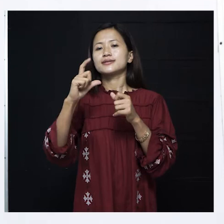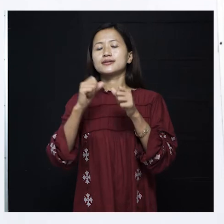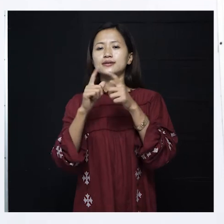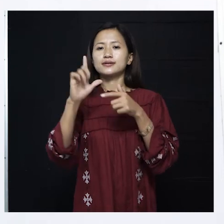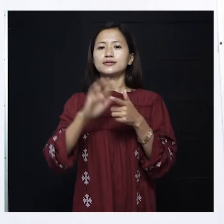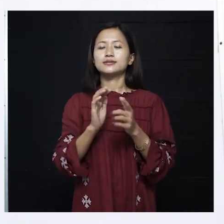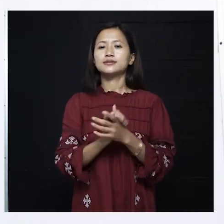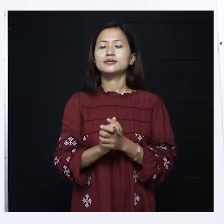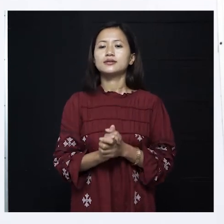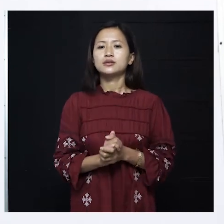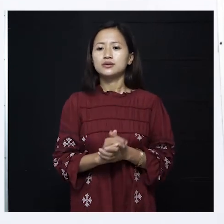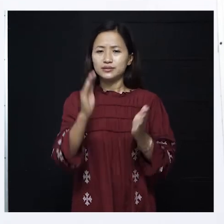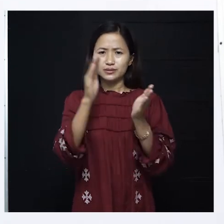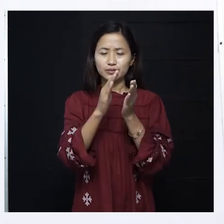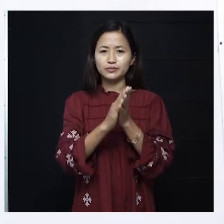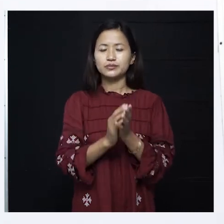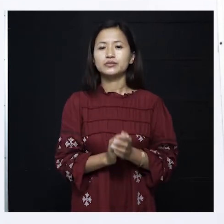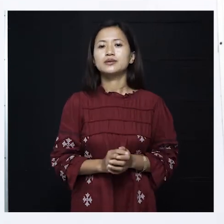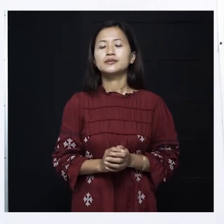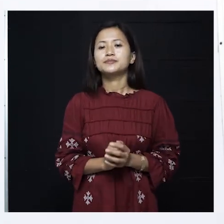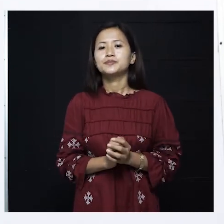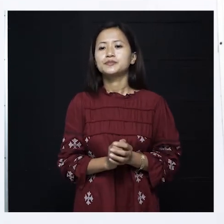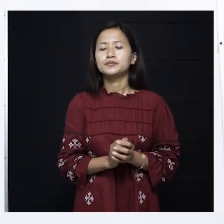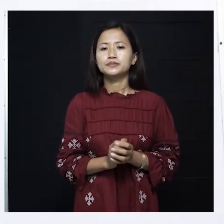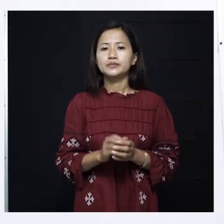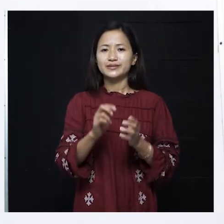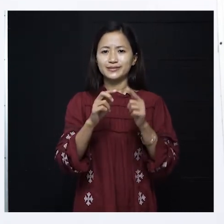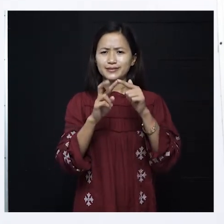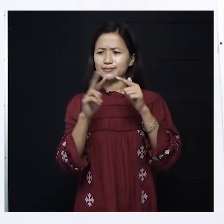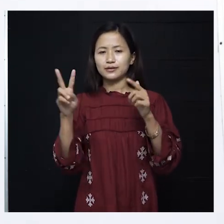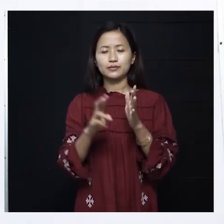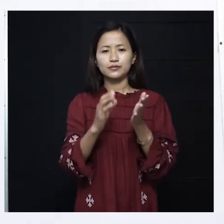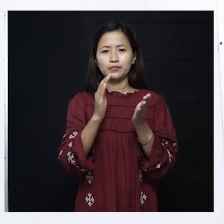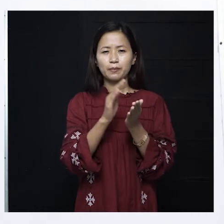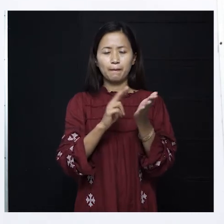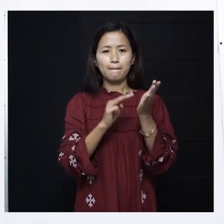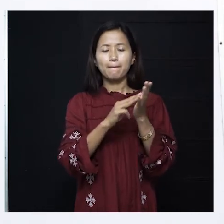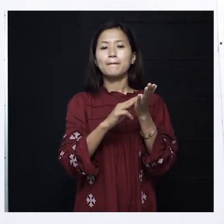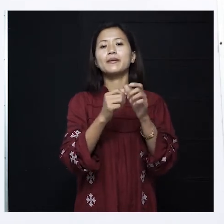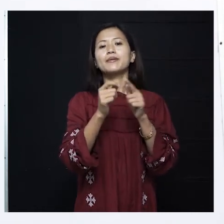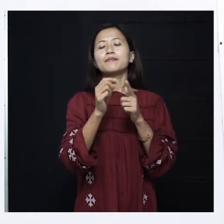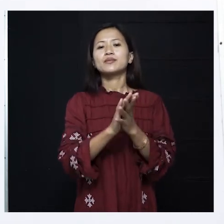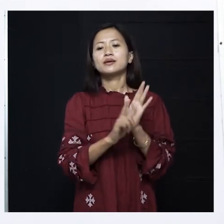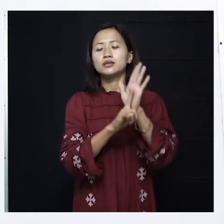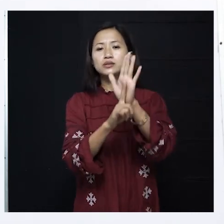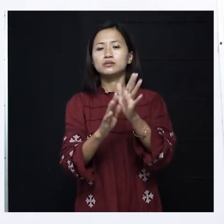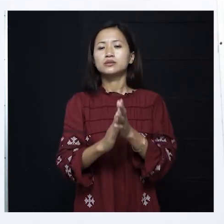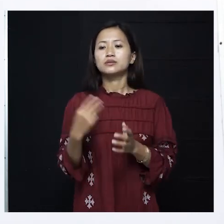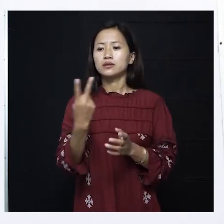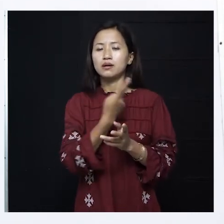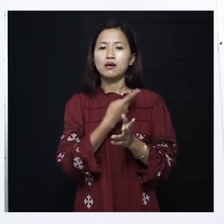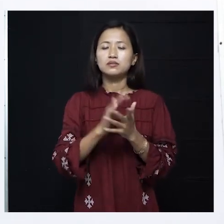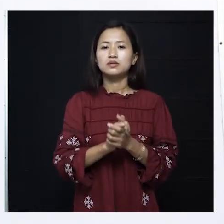Okay, because small scale map means this is a type of map, okay, which is showing us,